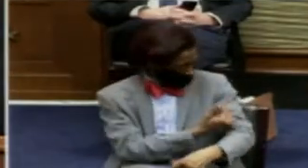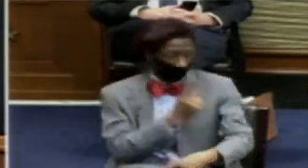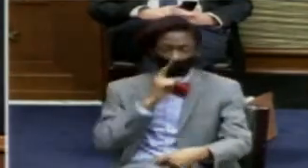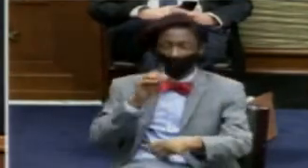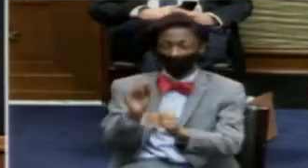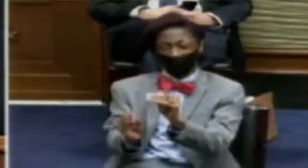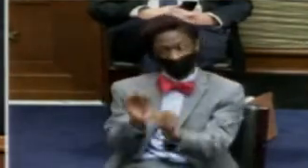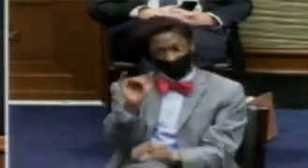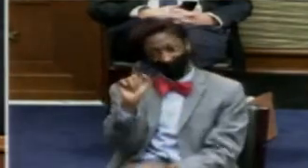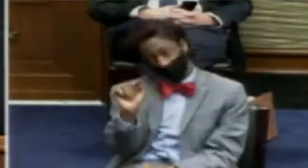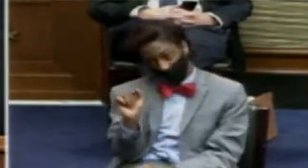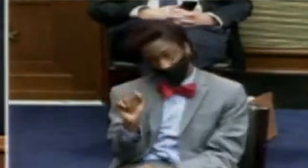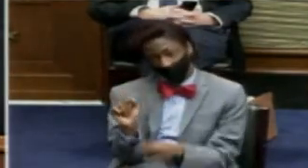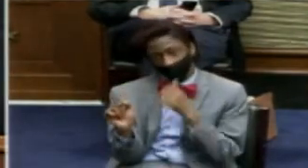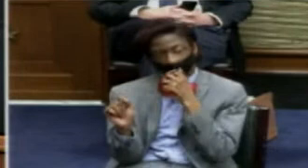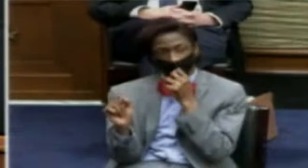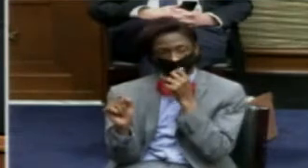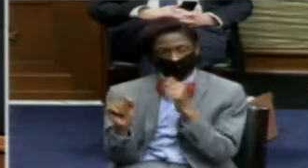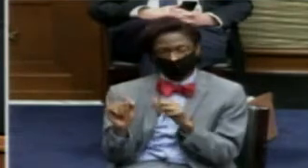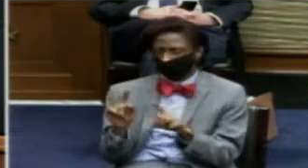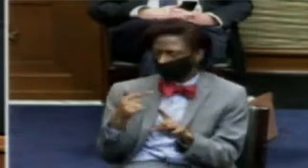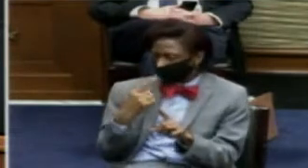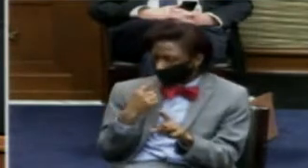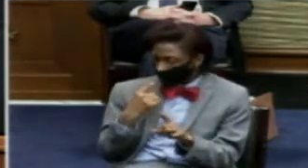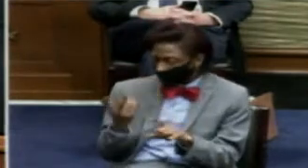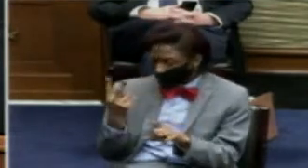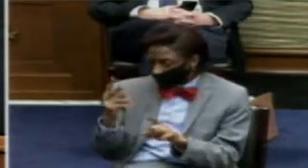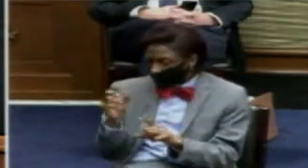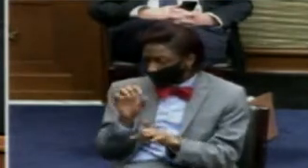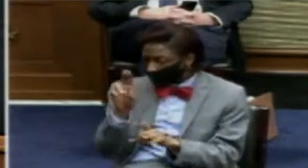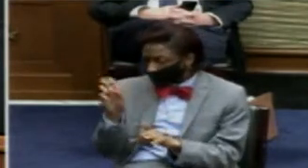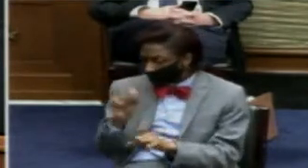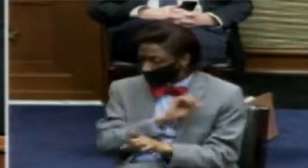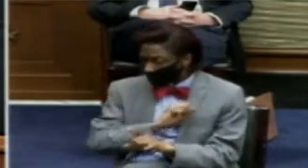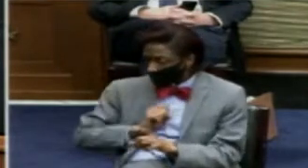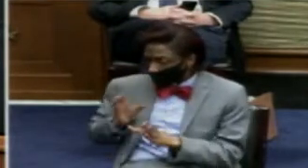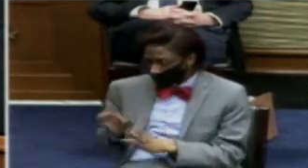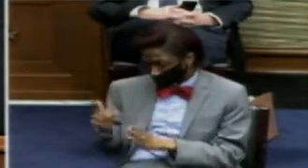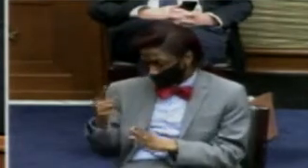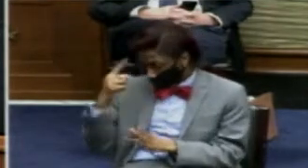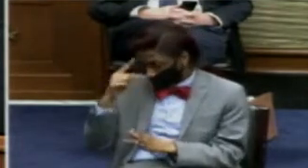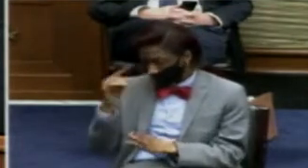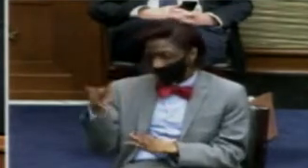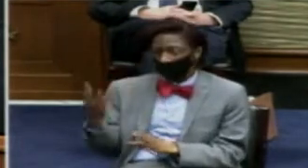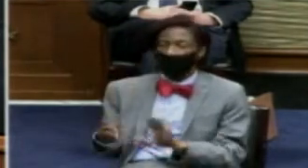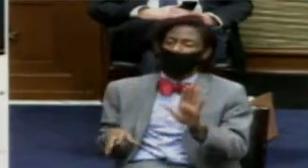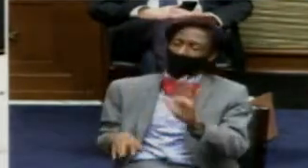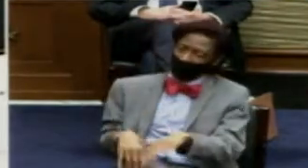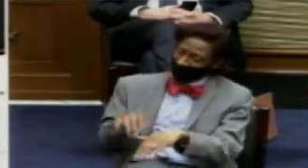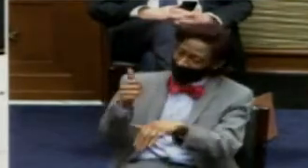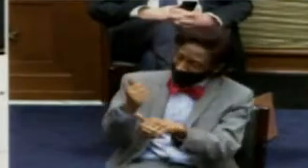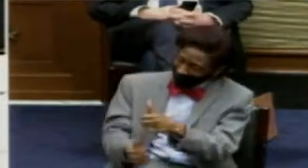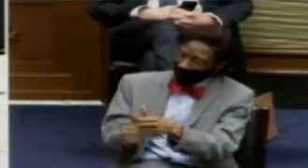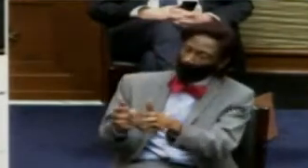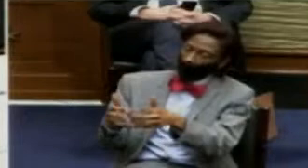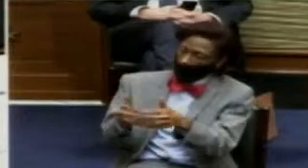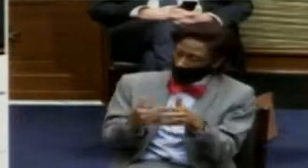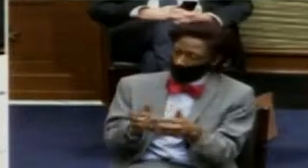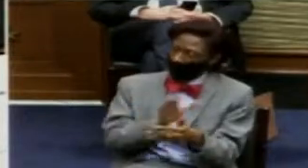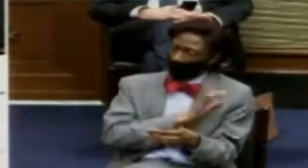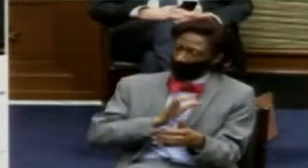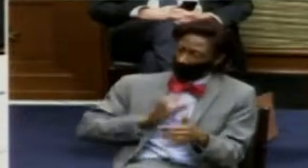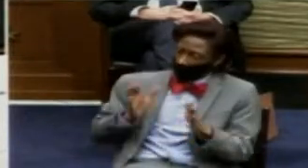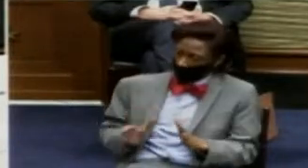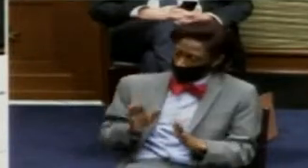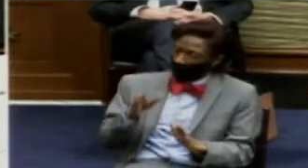every city have 2 U.S. senators? Would Washington consider Every American congressman who rejoining